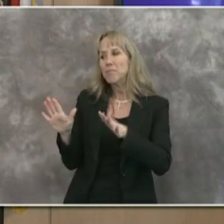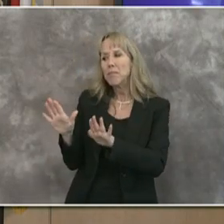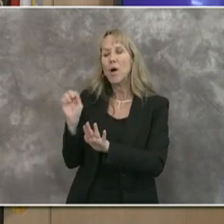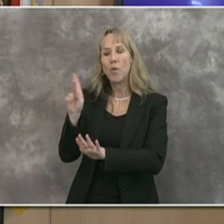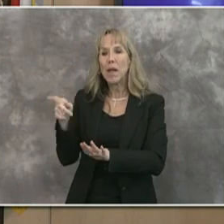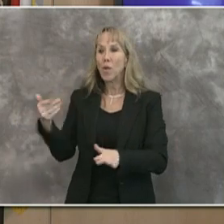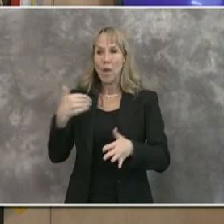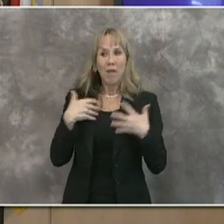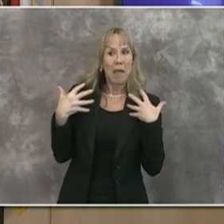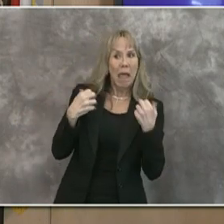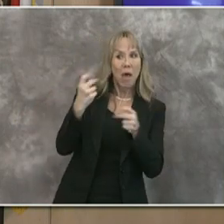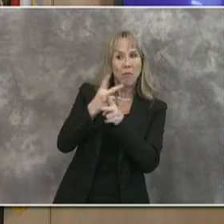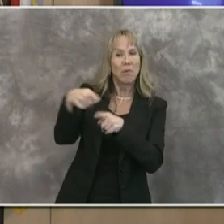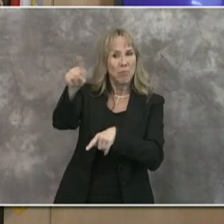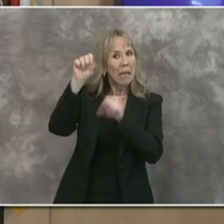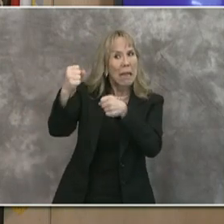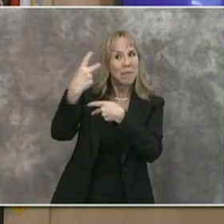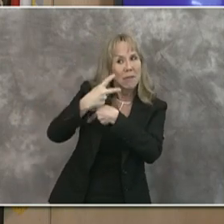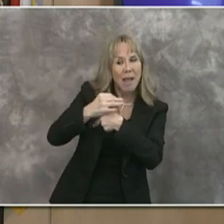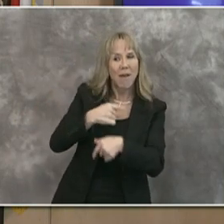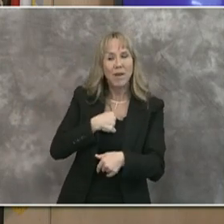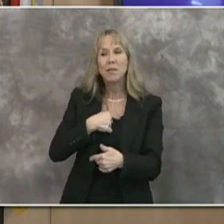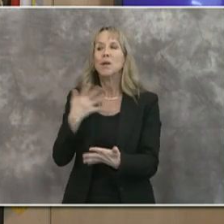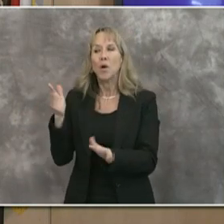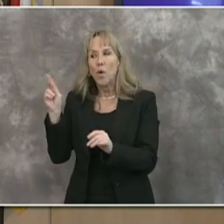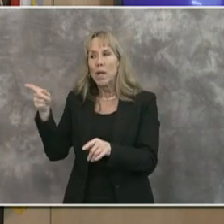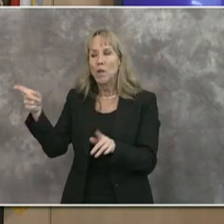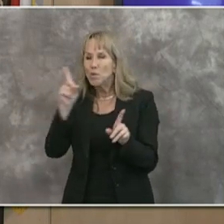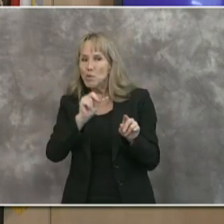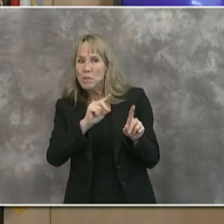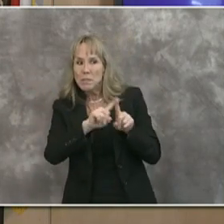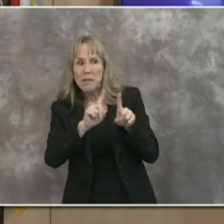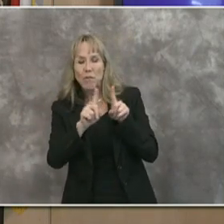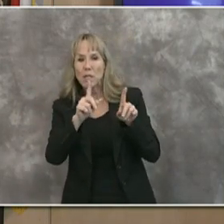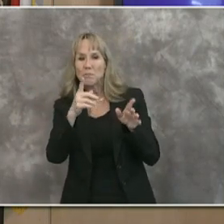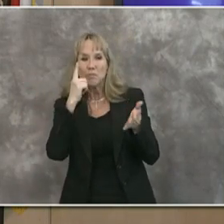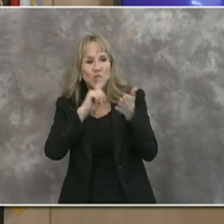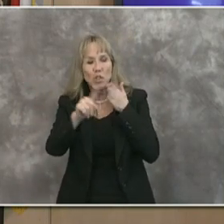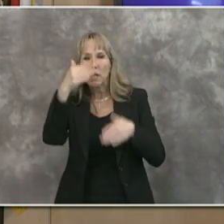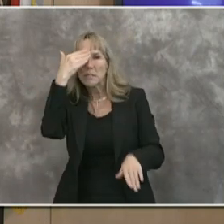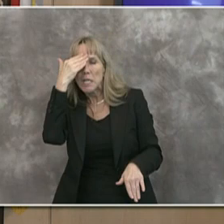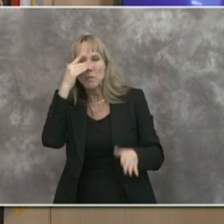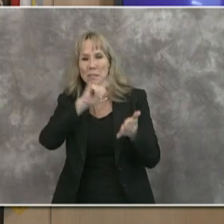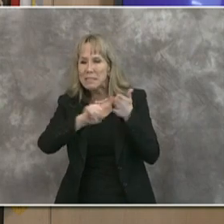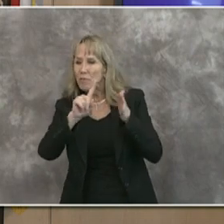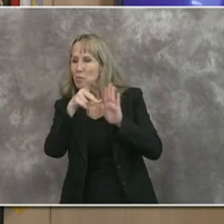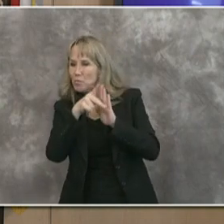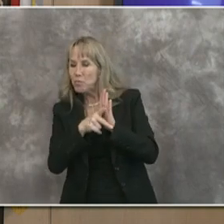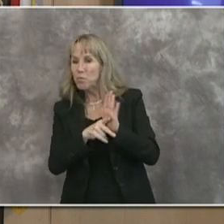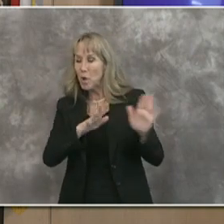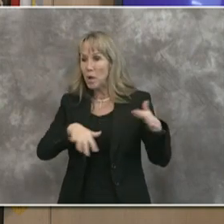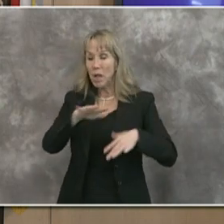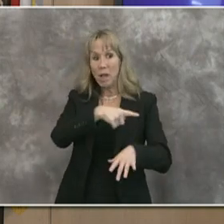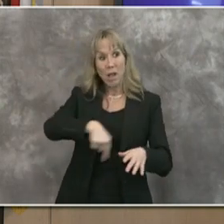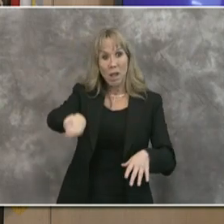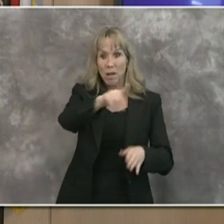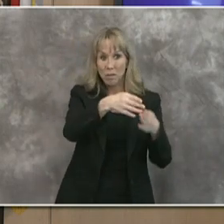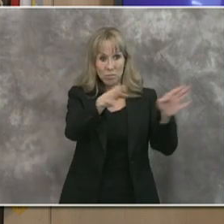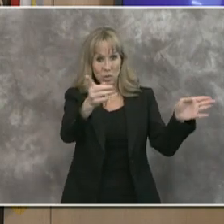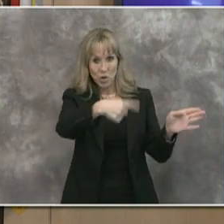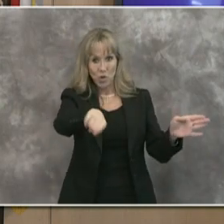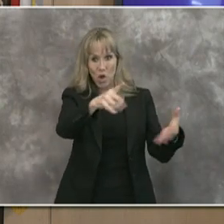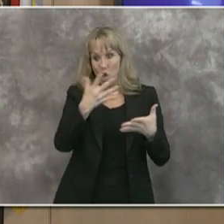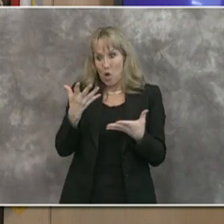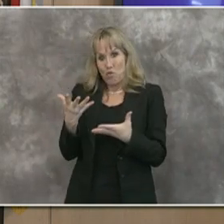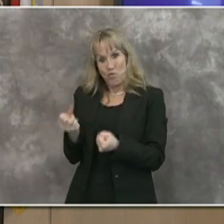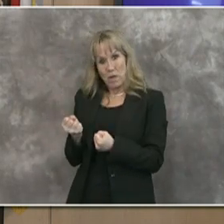healthcare system, that you have in place temperature checks and screenings and safety protocols to ensure that they will be comfortable both returning to